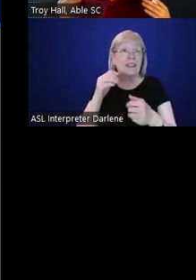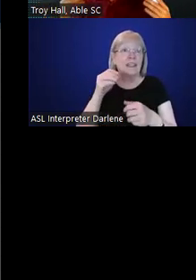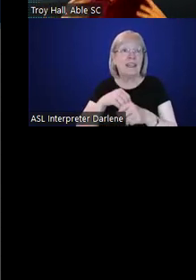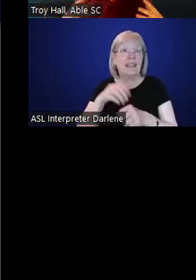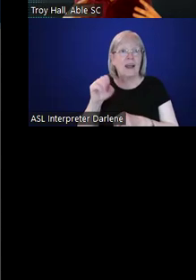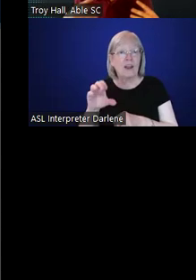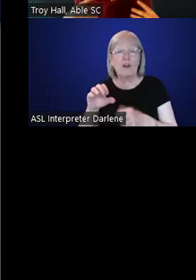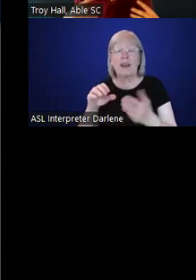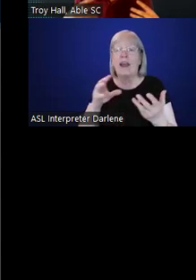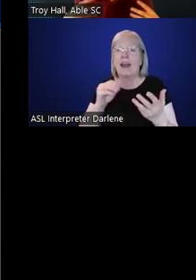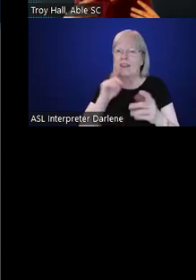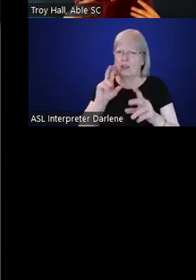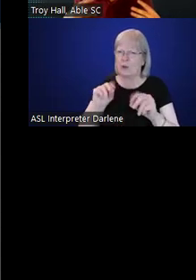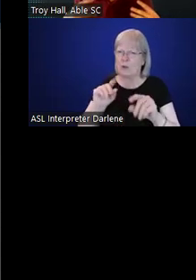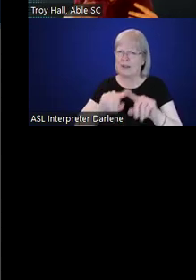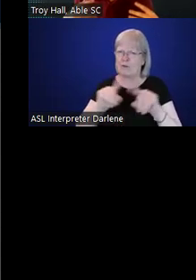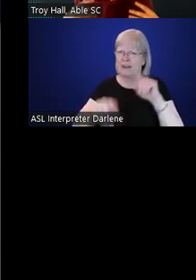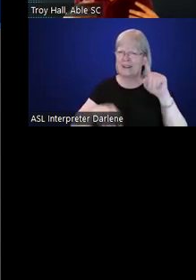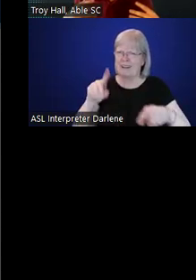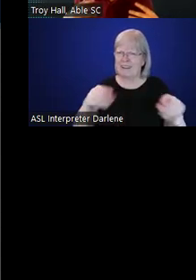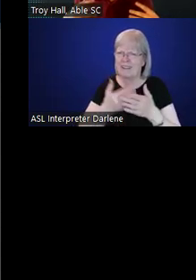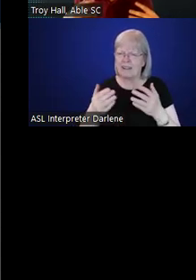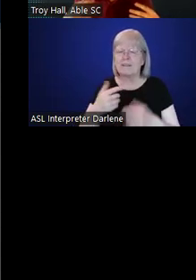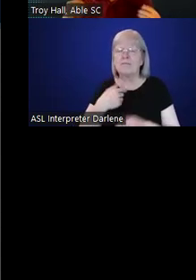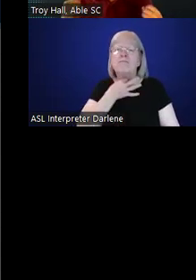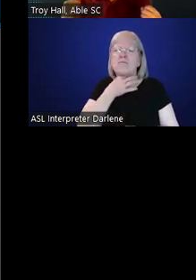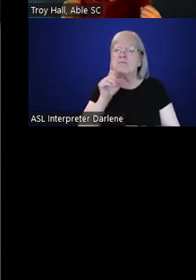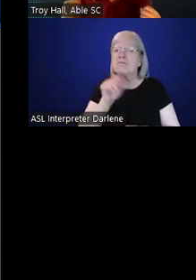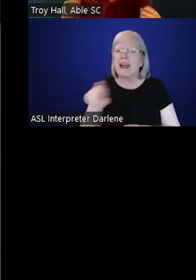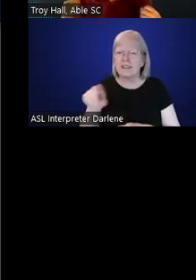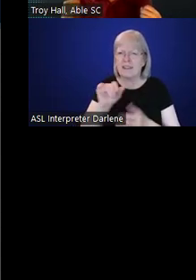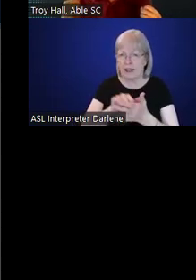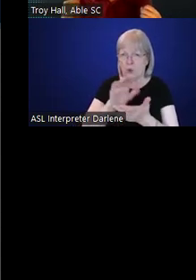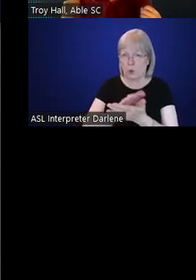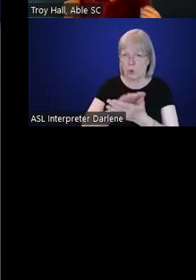what's the most unique thing that you've seen a school-based enterprise do?